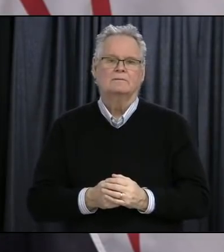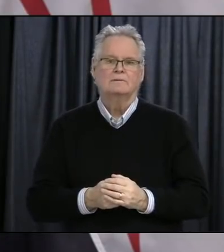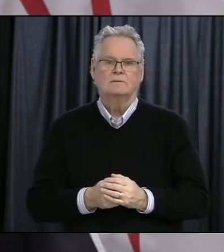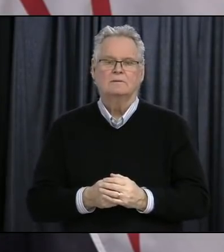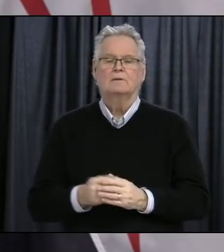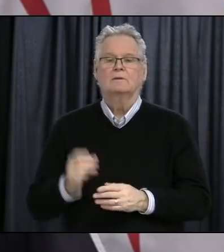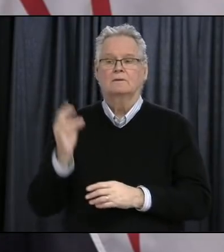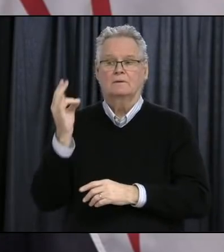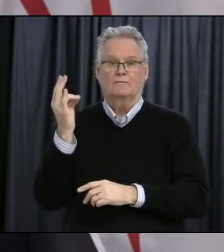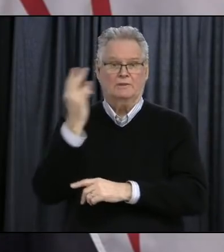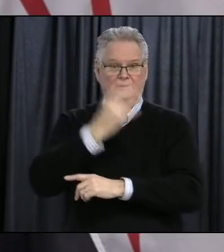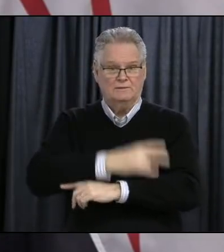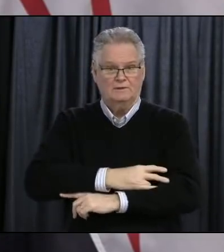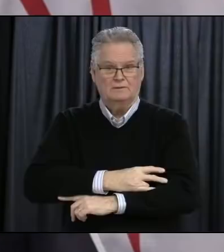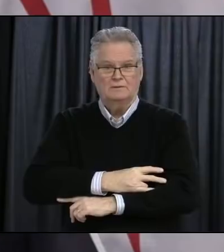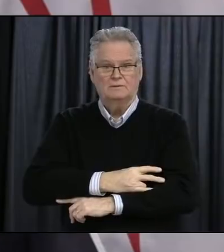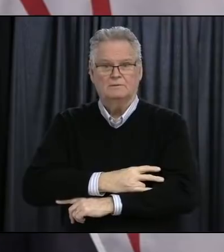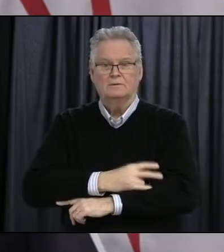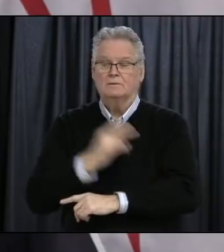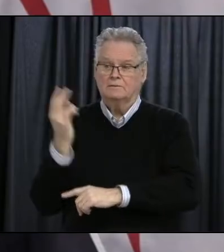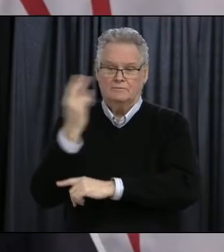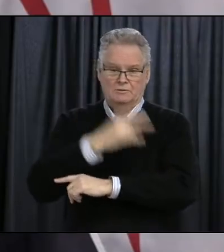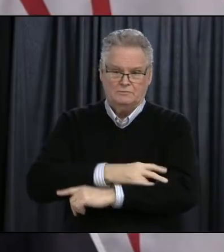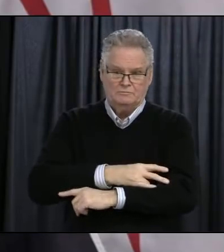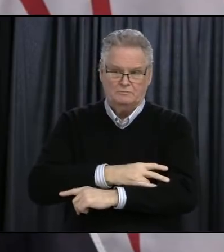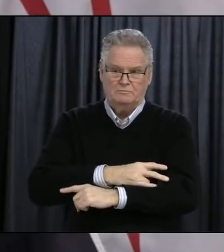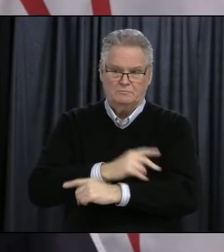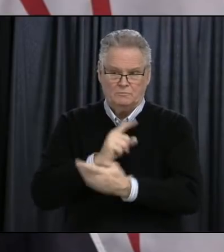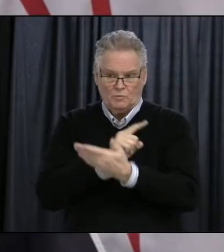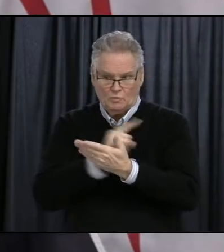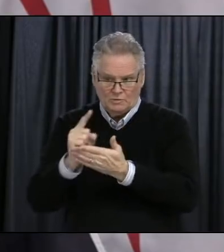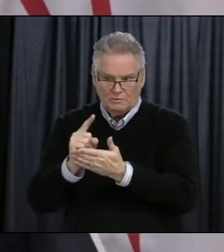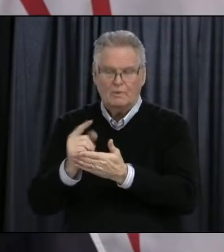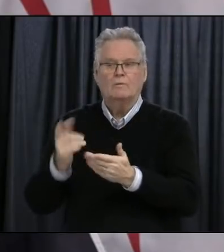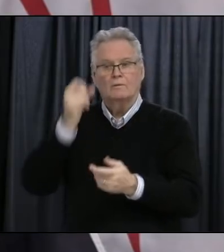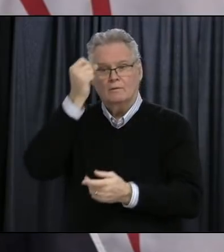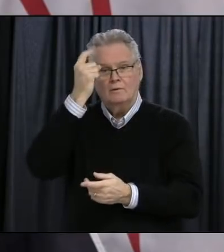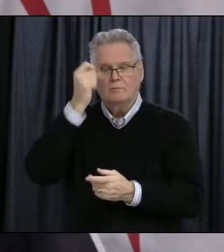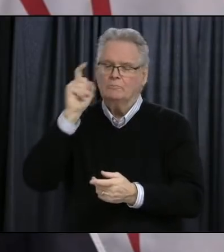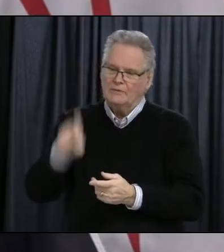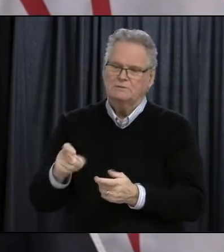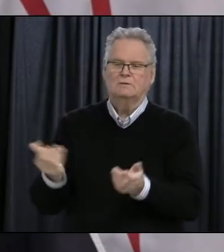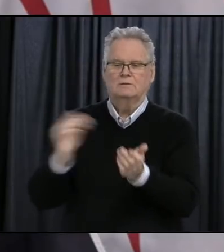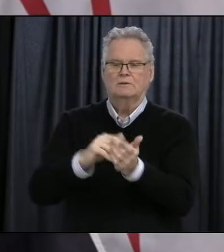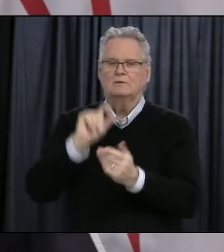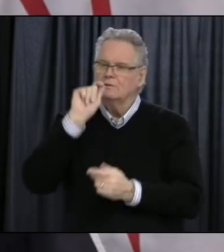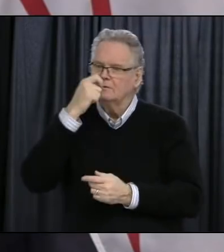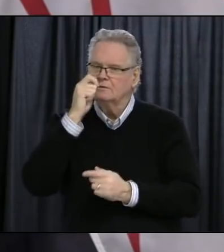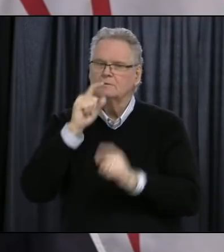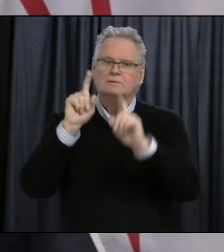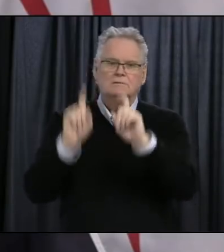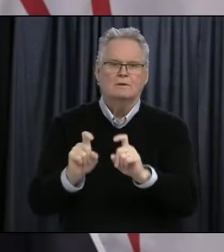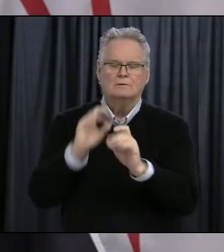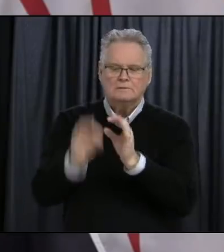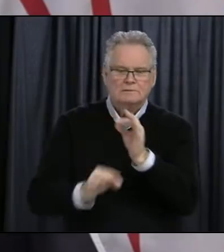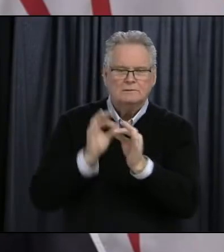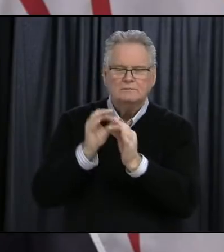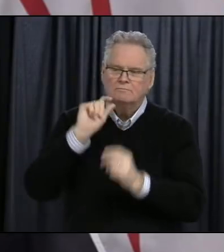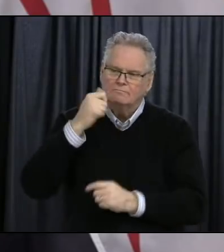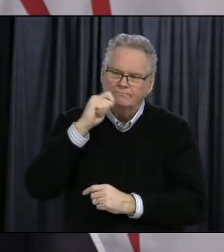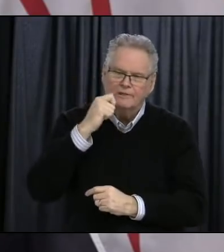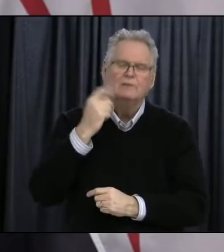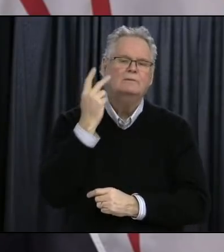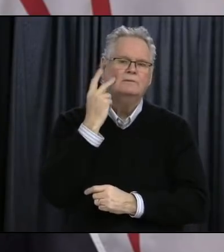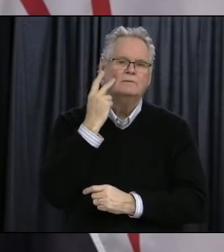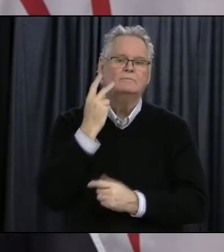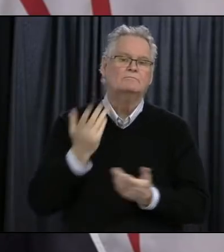for the remaining 14 days. At this point, they can interact with people outside of their household bubble when wearing a mask and in accordance with